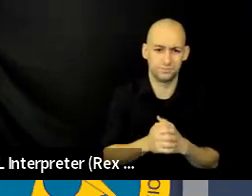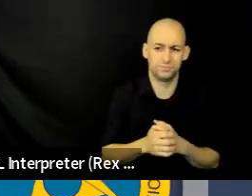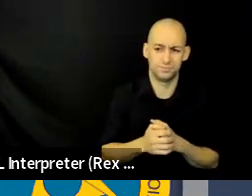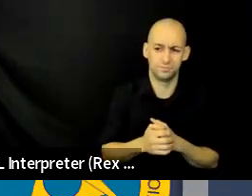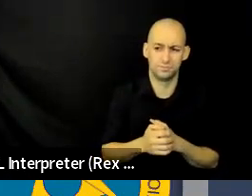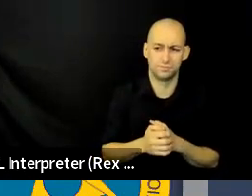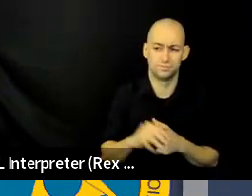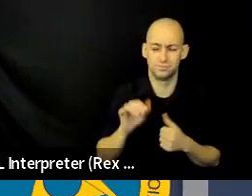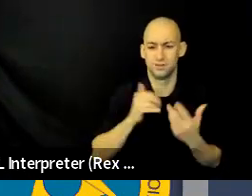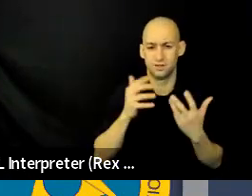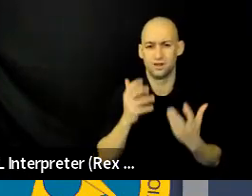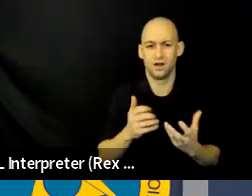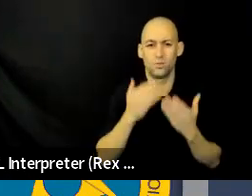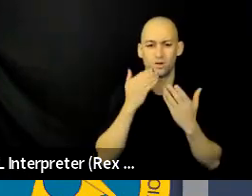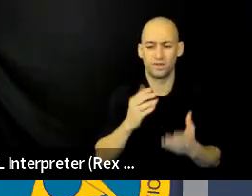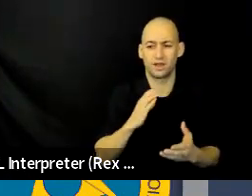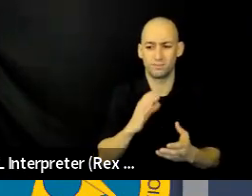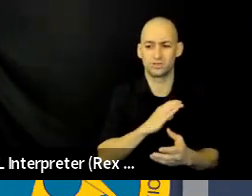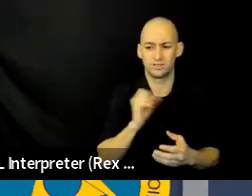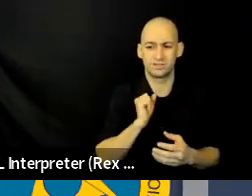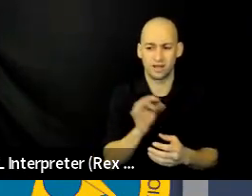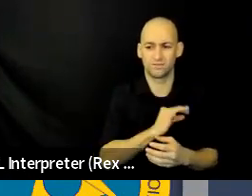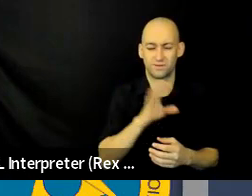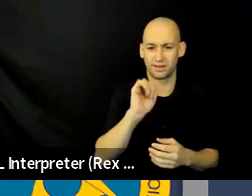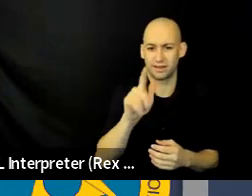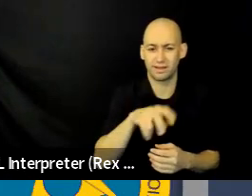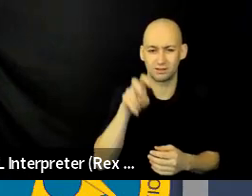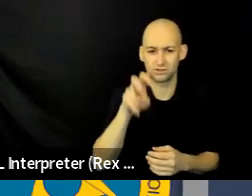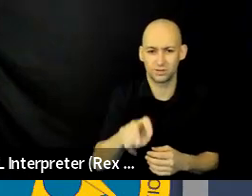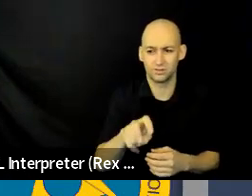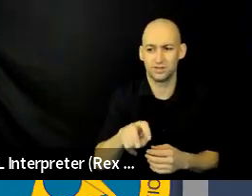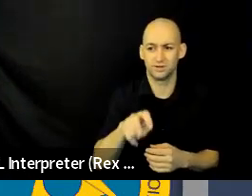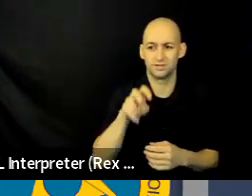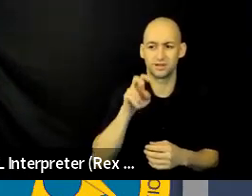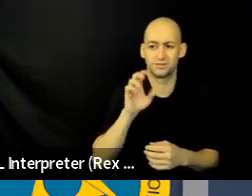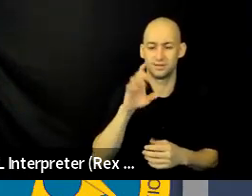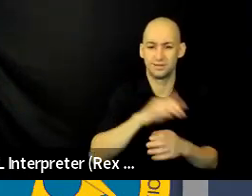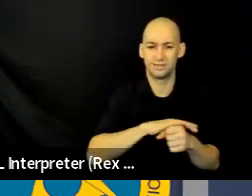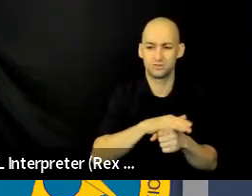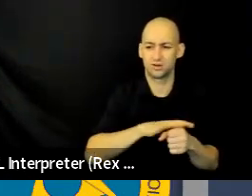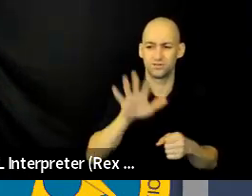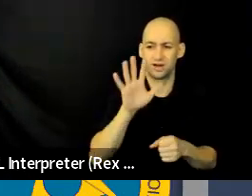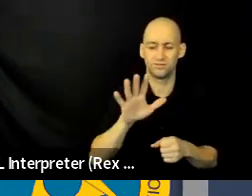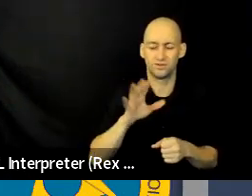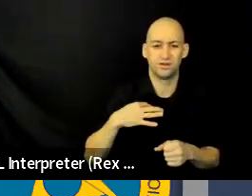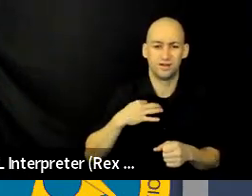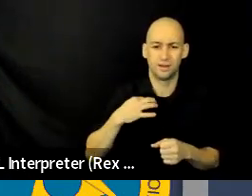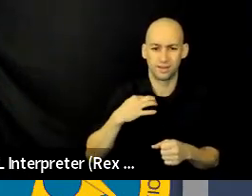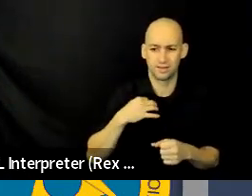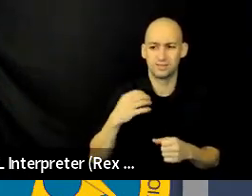I want to thank our commission staff and Caltrans District 5 and the applicant as well